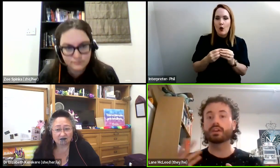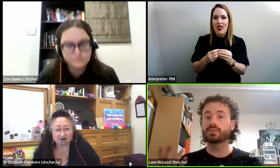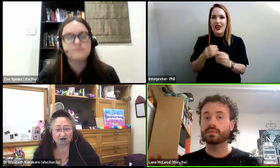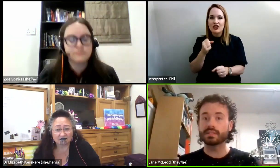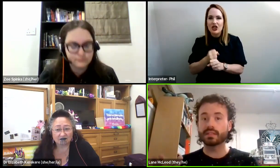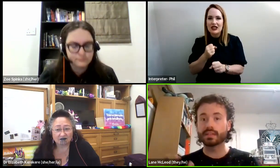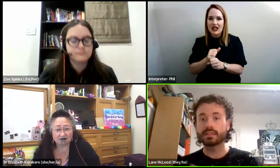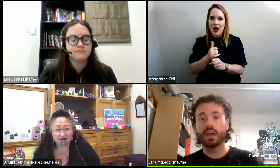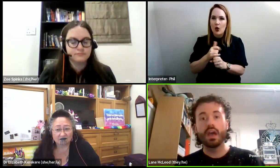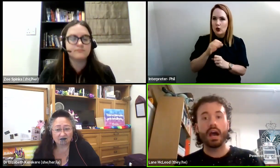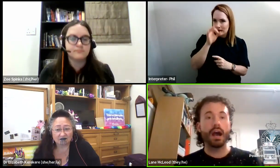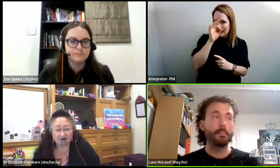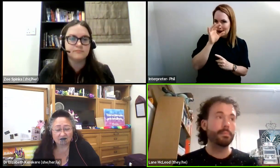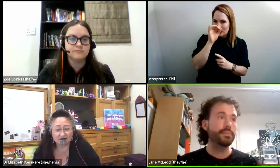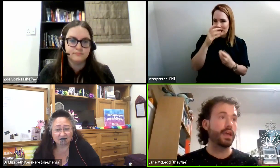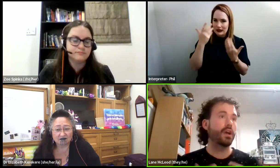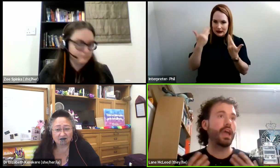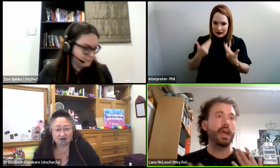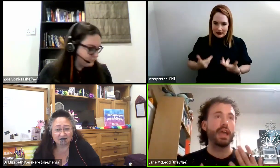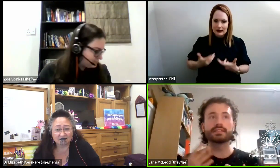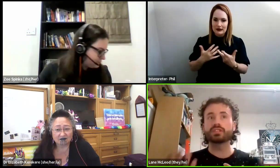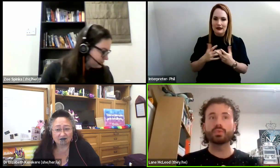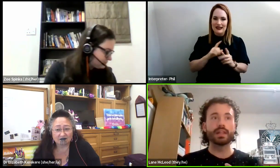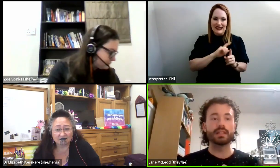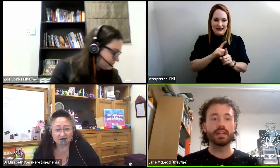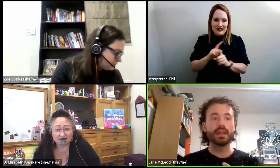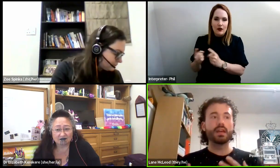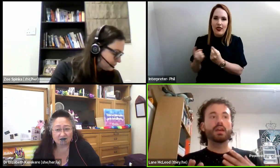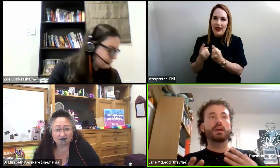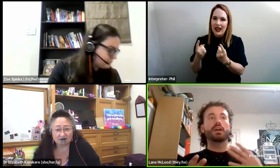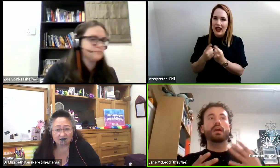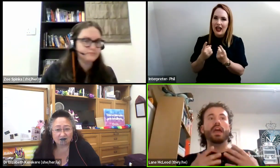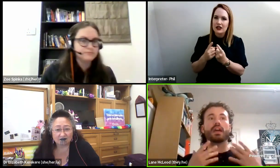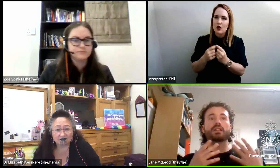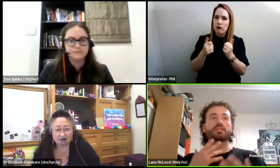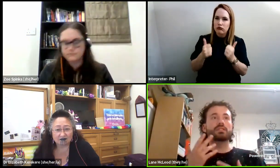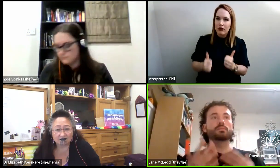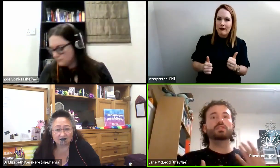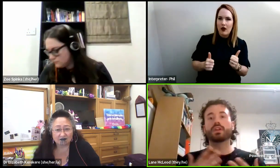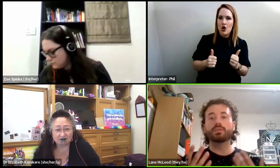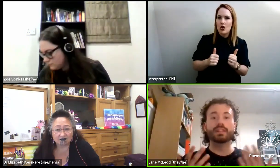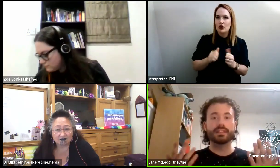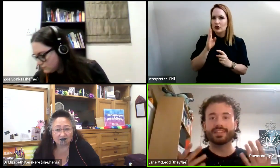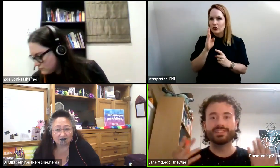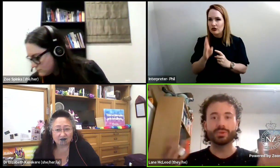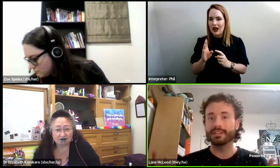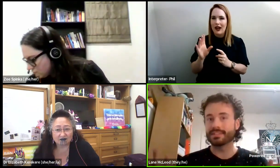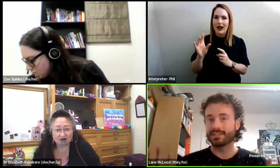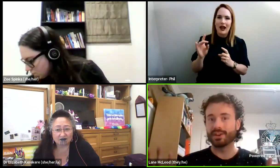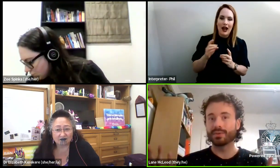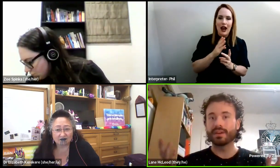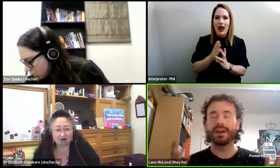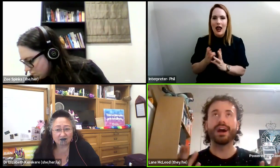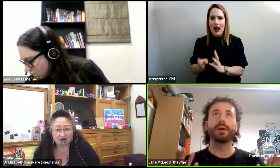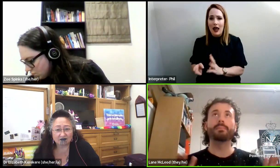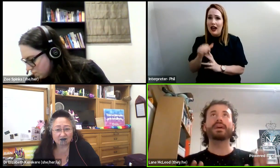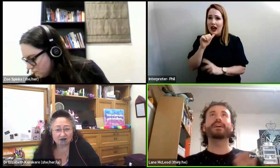sex characteristics, and sexuality, and, you know, the tutor doesn't